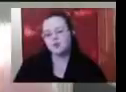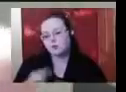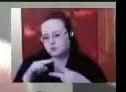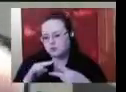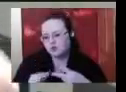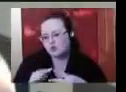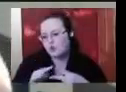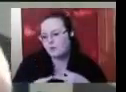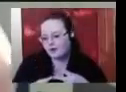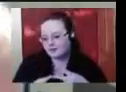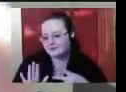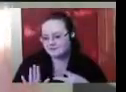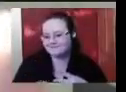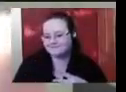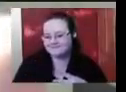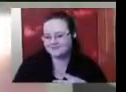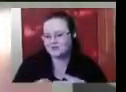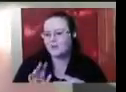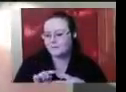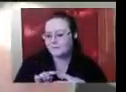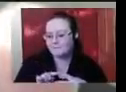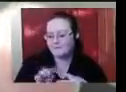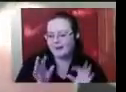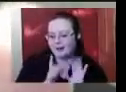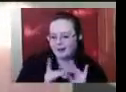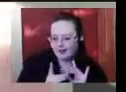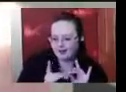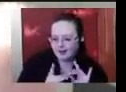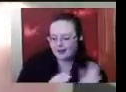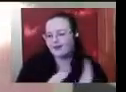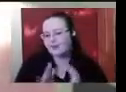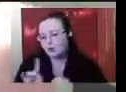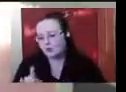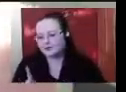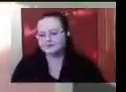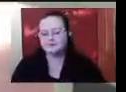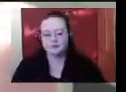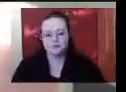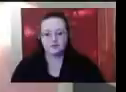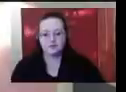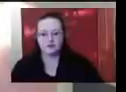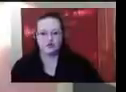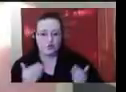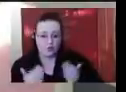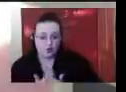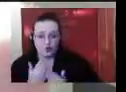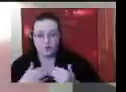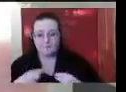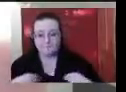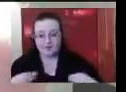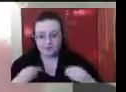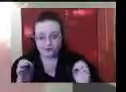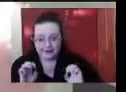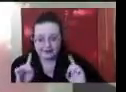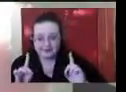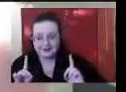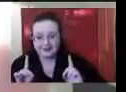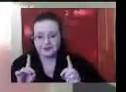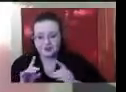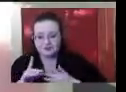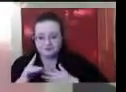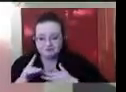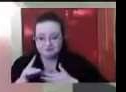two-parter, so there's a little bit of a preamble to it. With the new Ministry of Ed guidelines, it states that